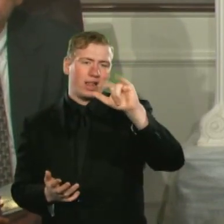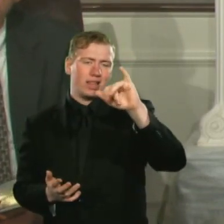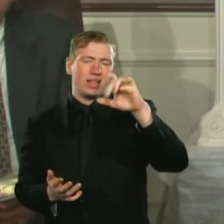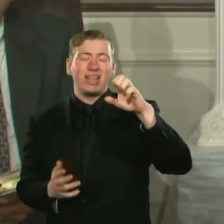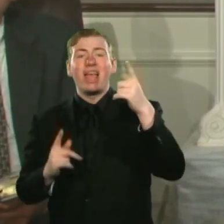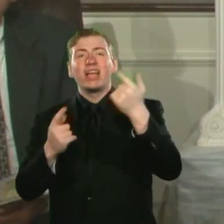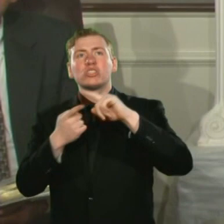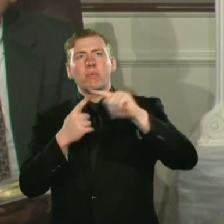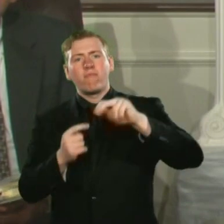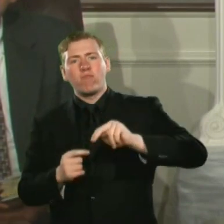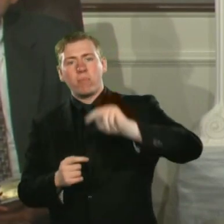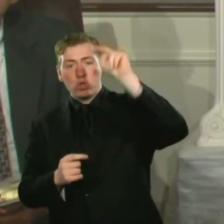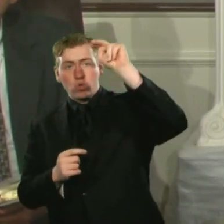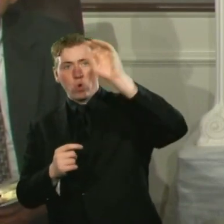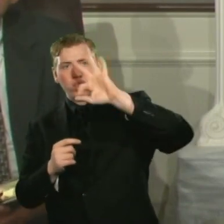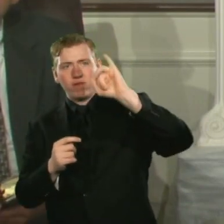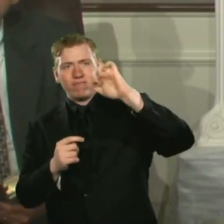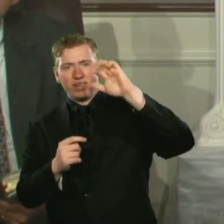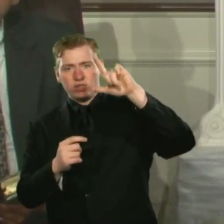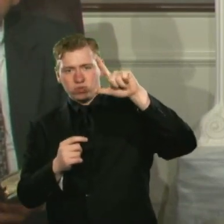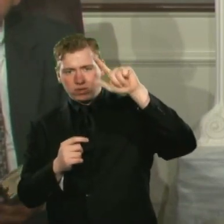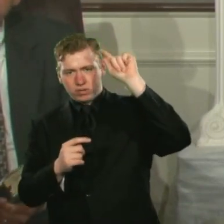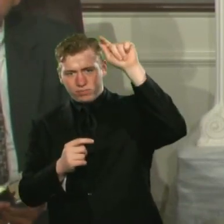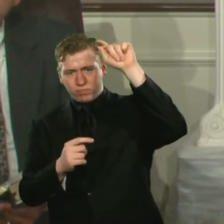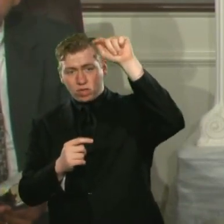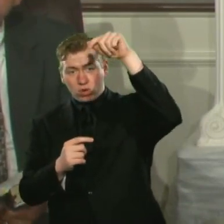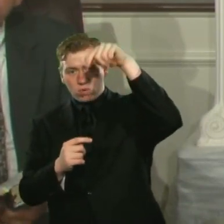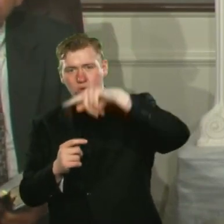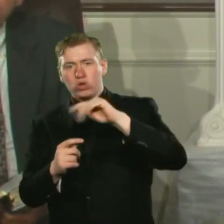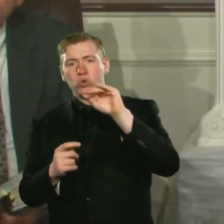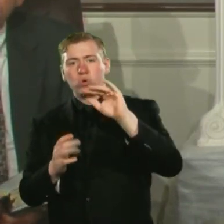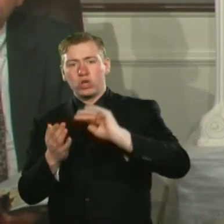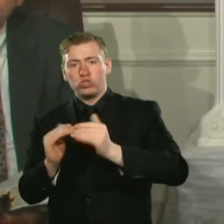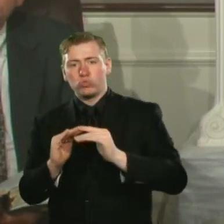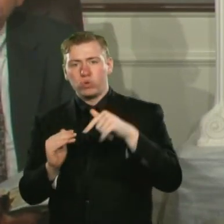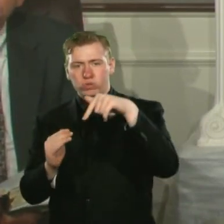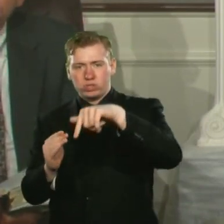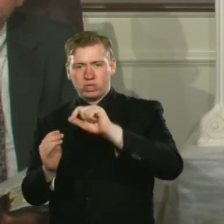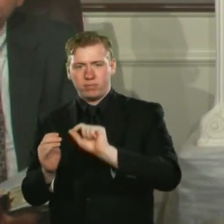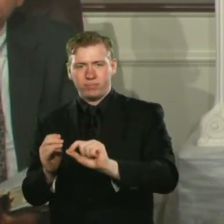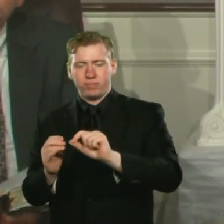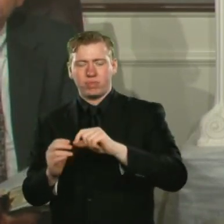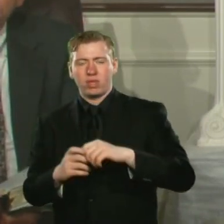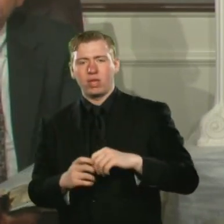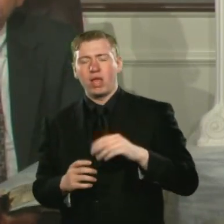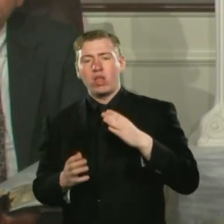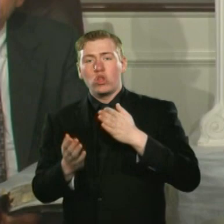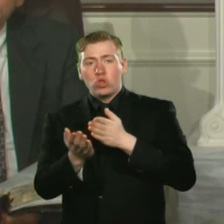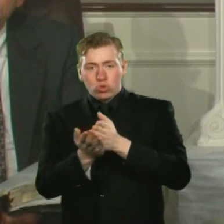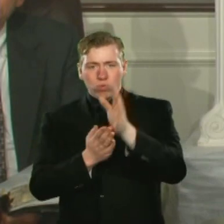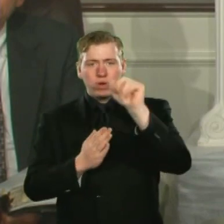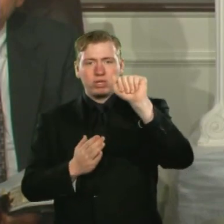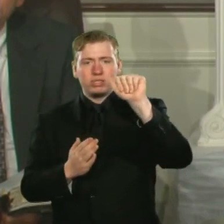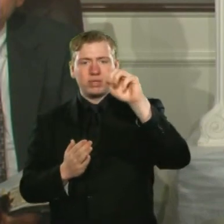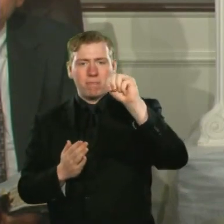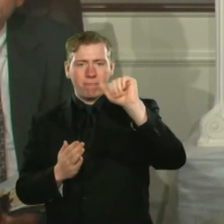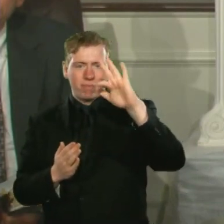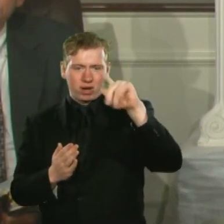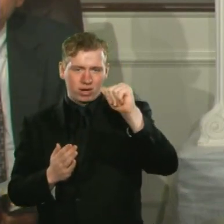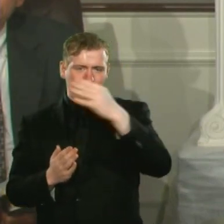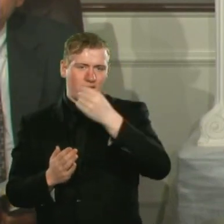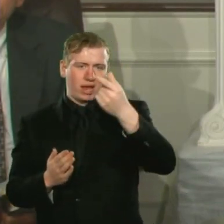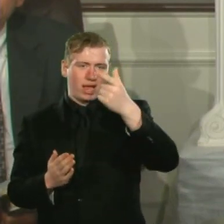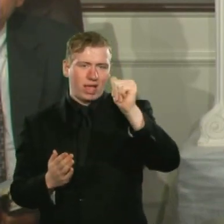northern part of Israel, making his way to Jerusalem, and he's coming through two areas of Galilee and Samaria. And of